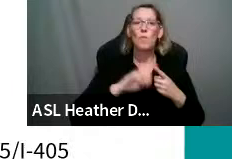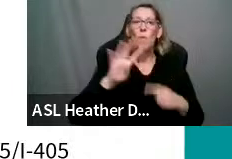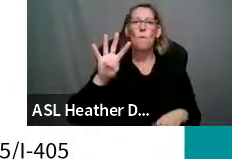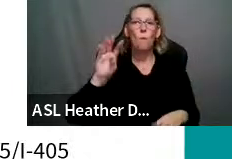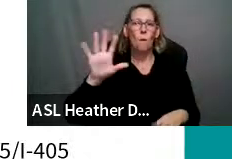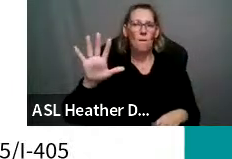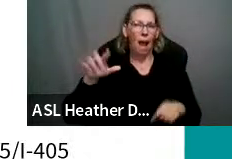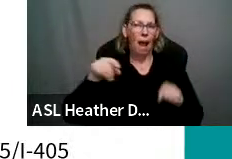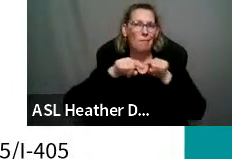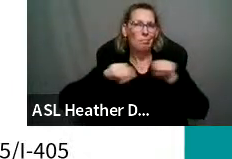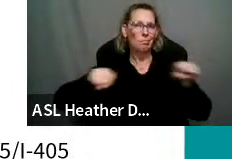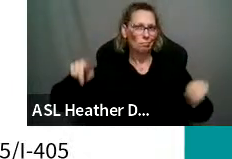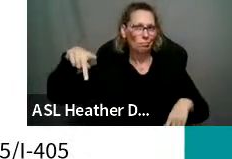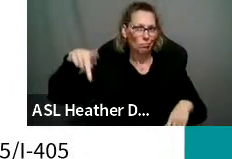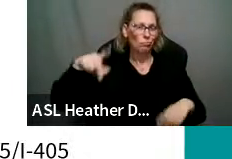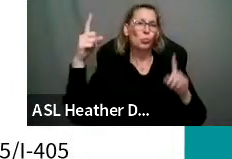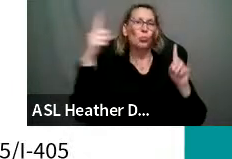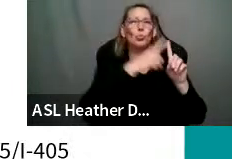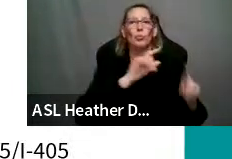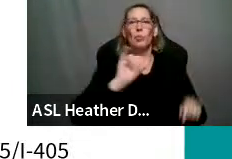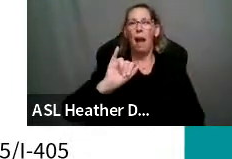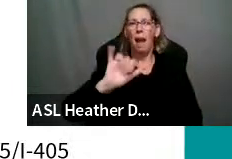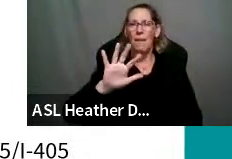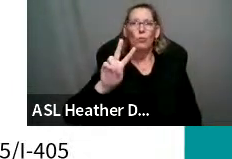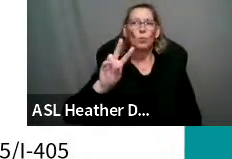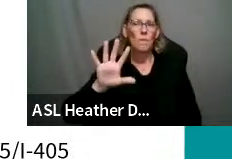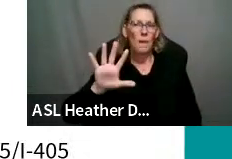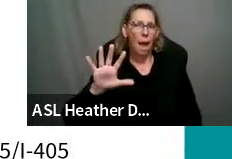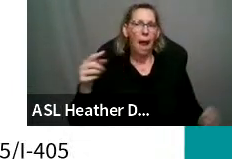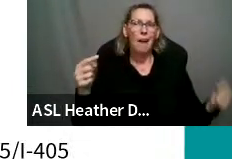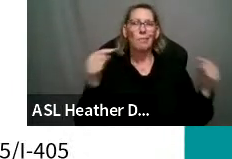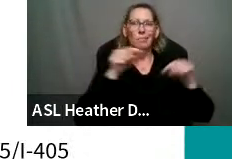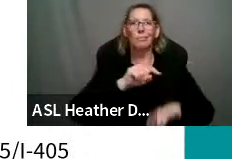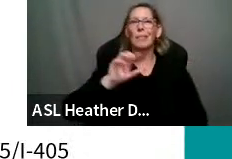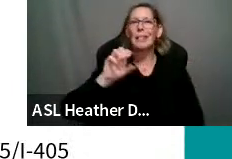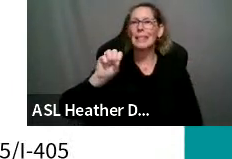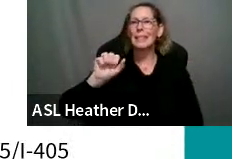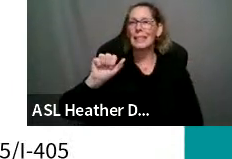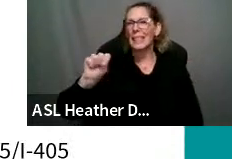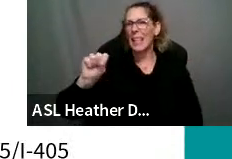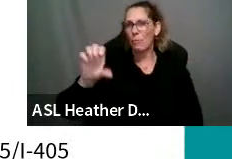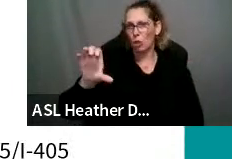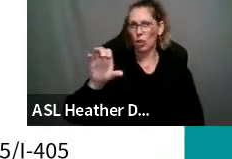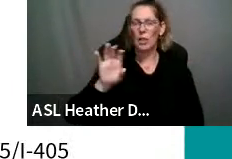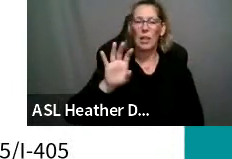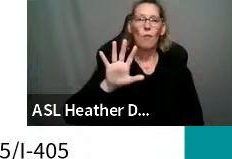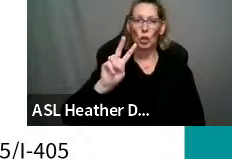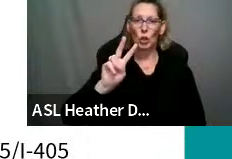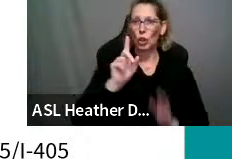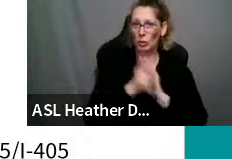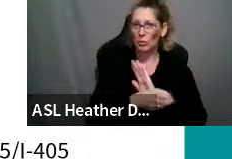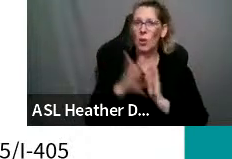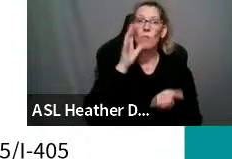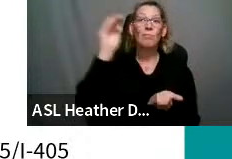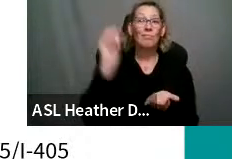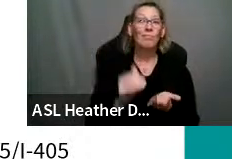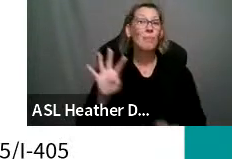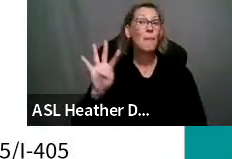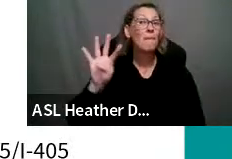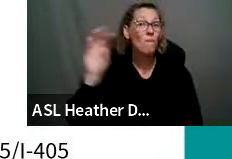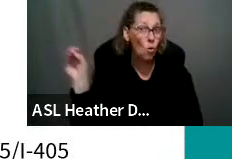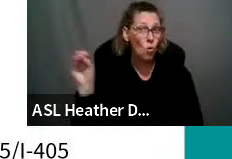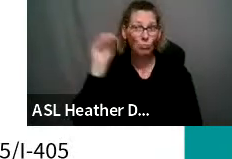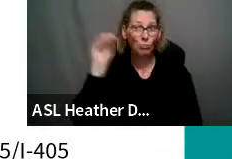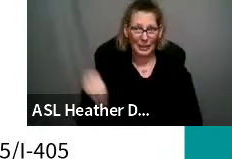North Portland up to the I-5, I-205 interchange near Salmon Creek is 42 minutes. That will reduce about 40% to